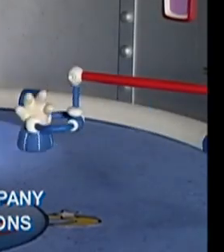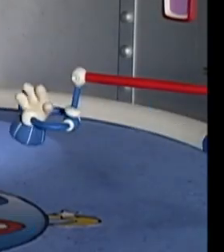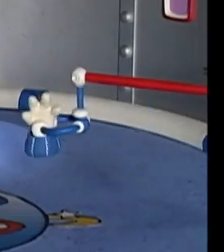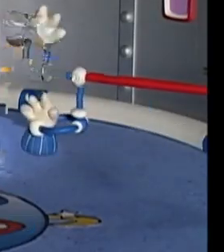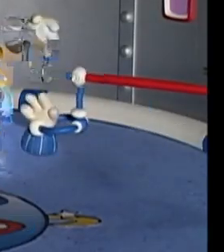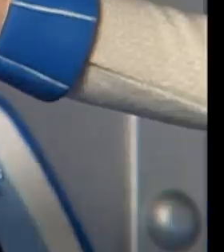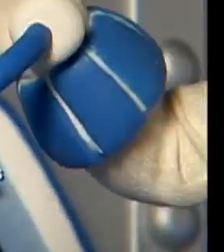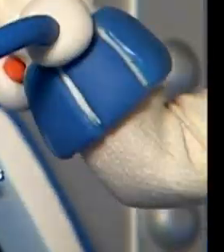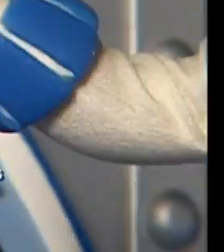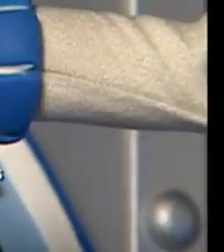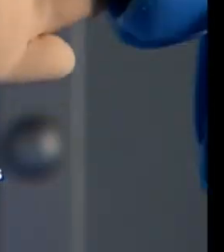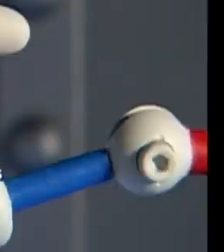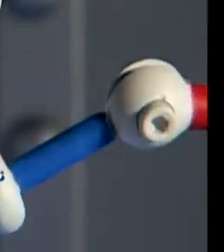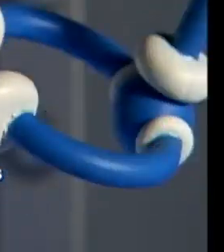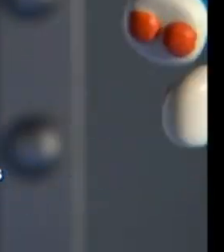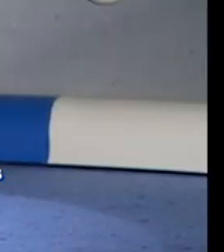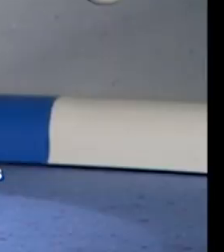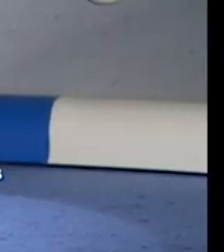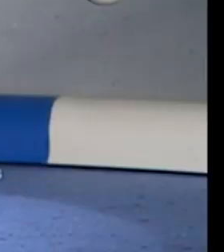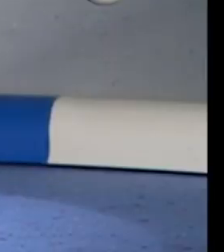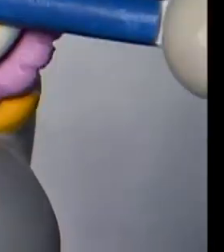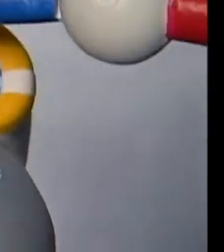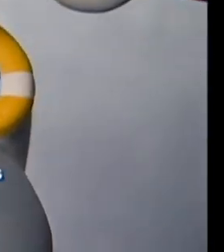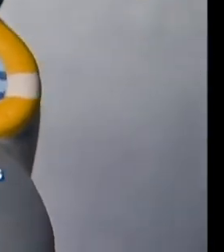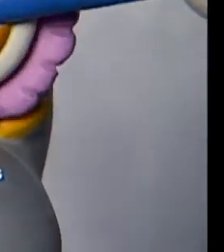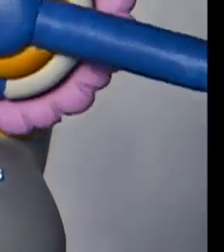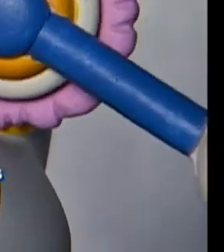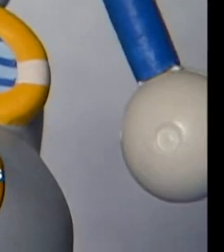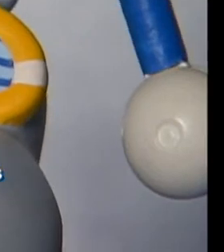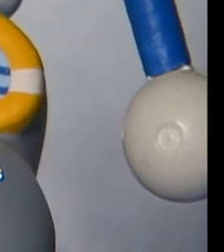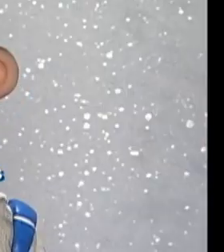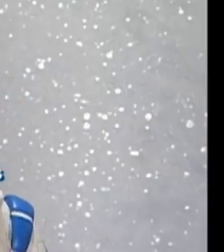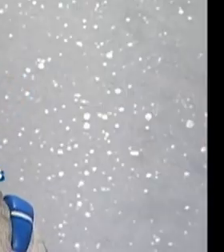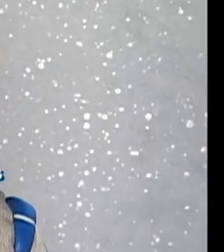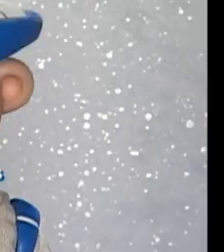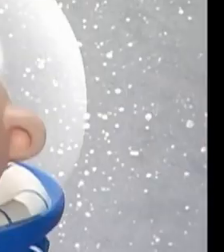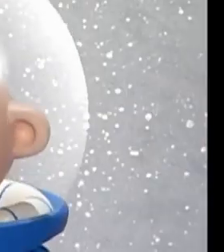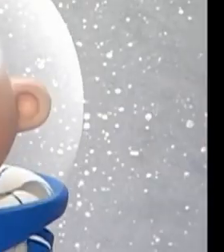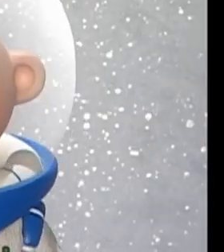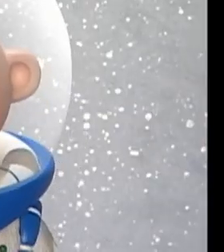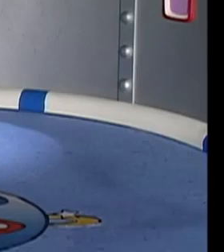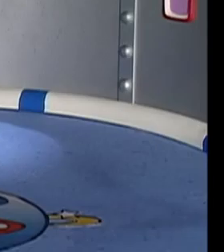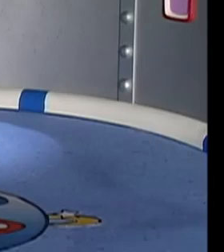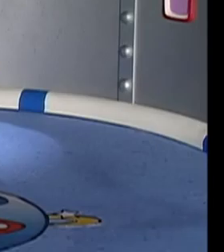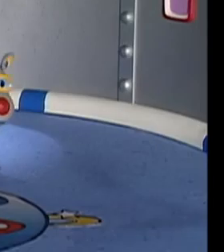Count on him. He's getting lunar and his name is Jim.